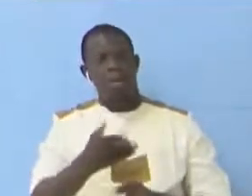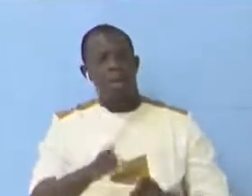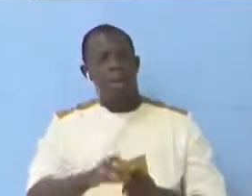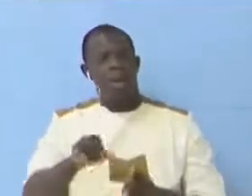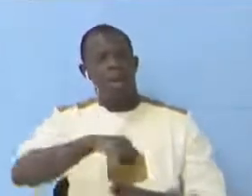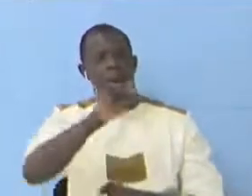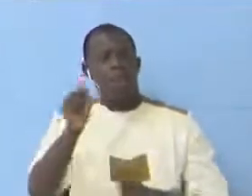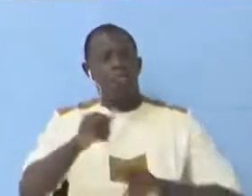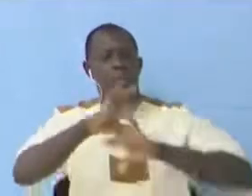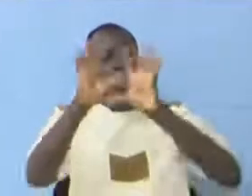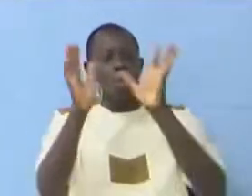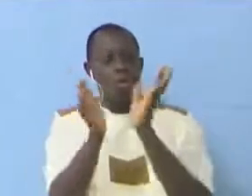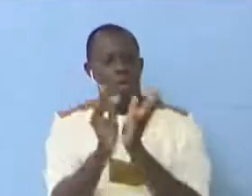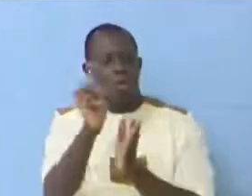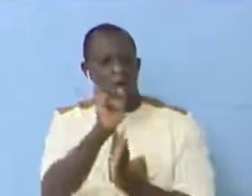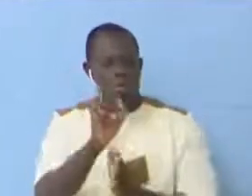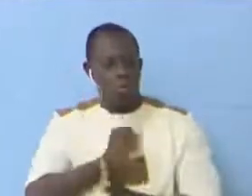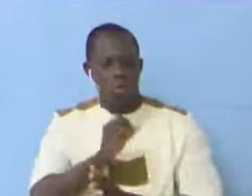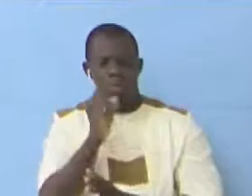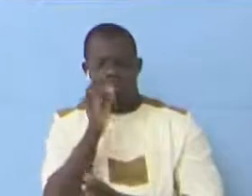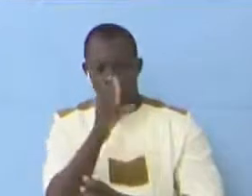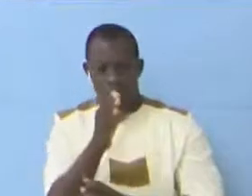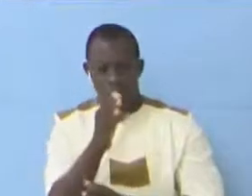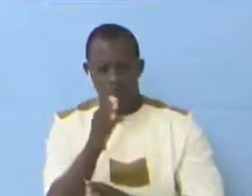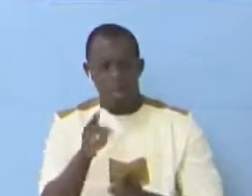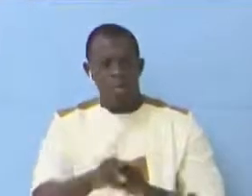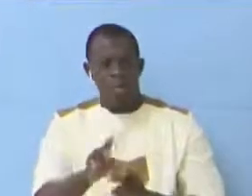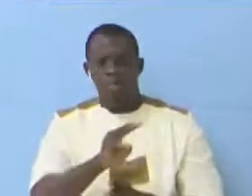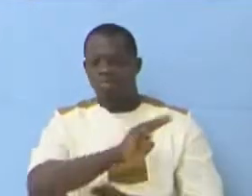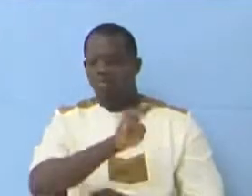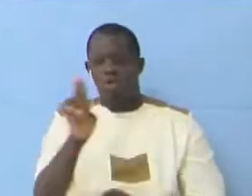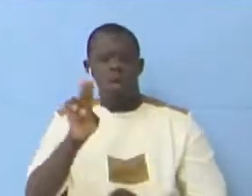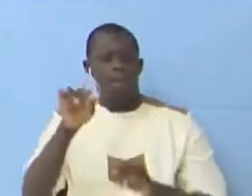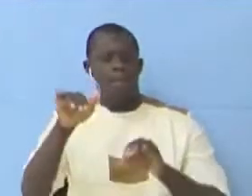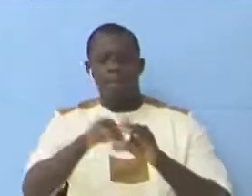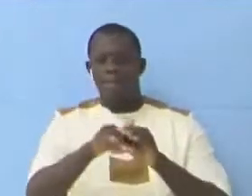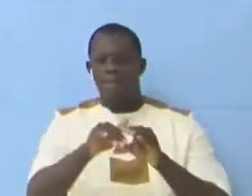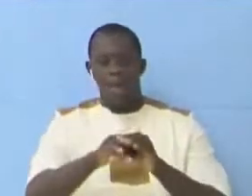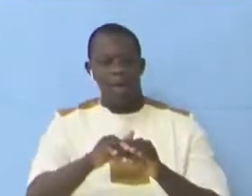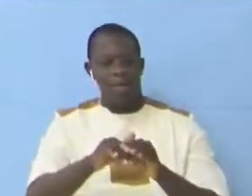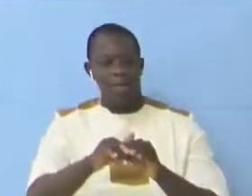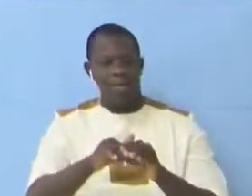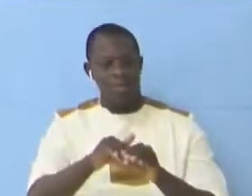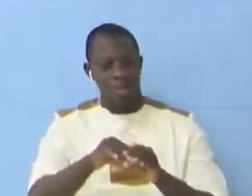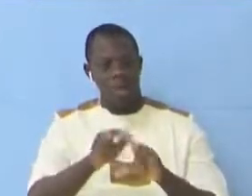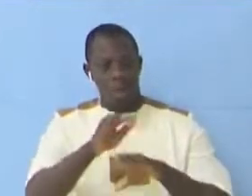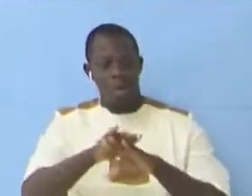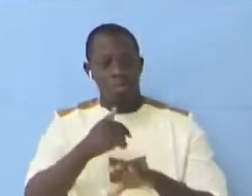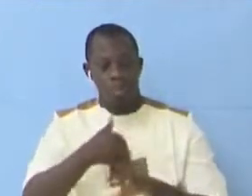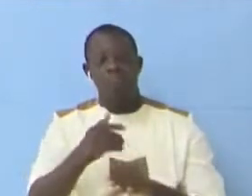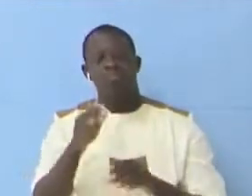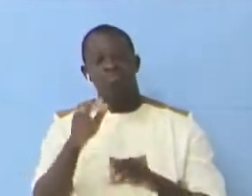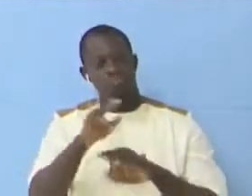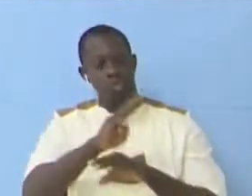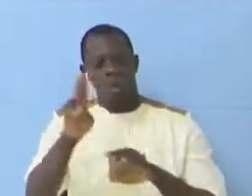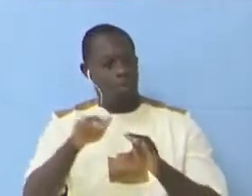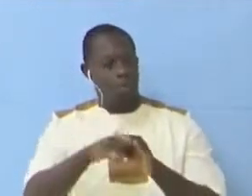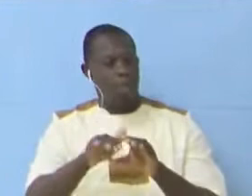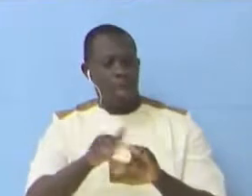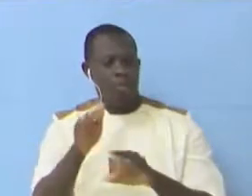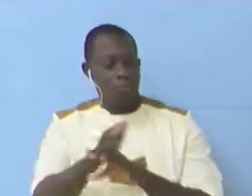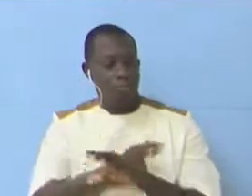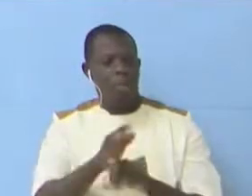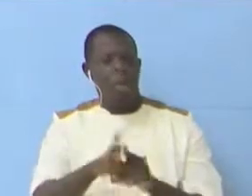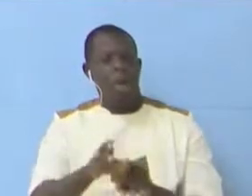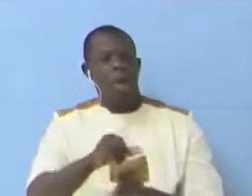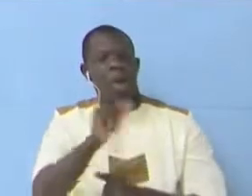said was definitely to me convincing that he was not part of this. mu ngi doon wax nag loo xam ne daal wane na moom bokkutoon ci.